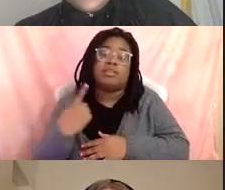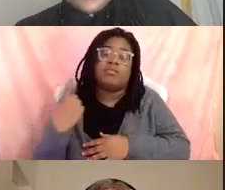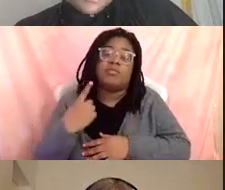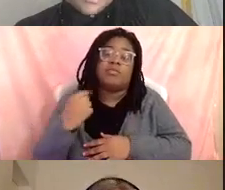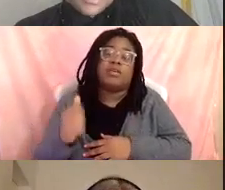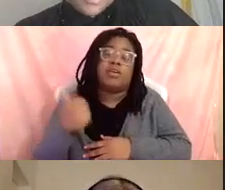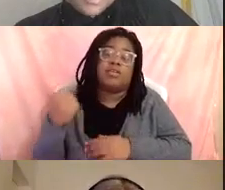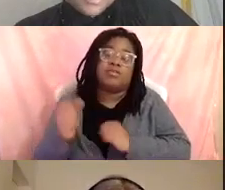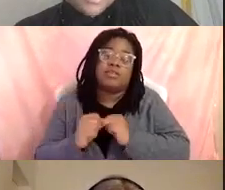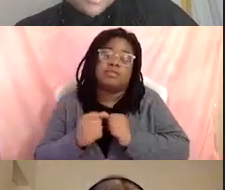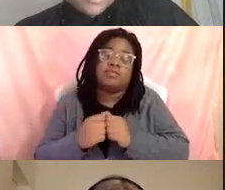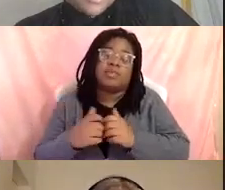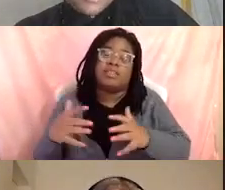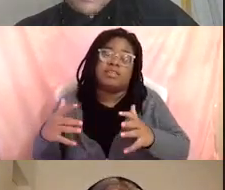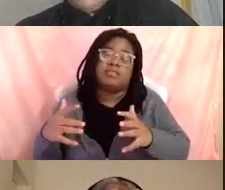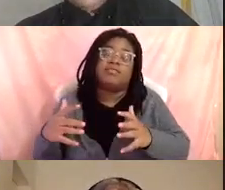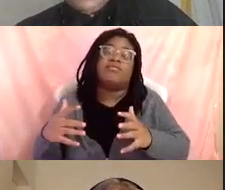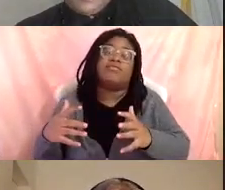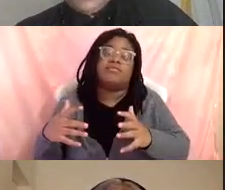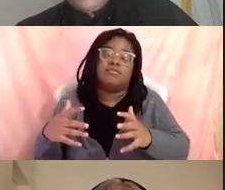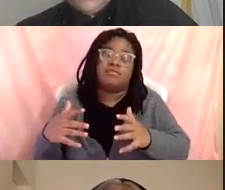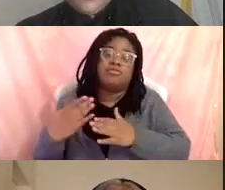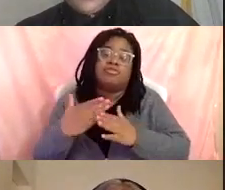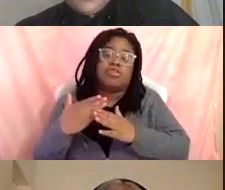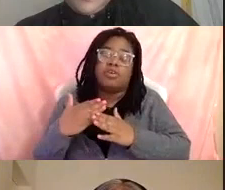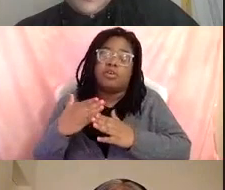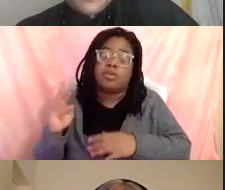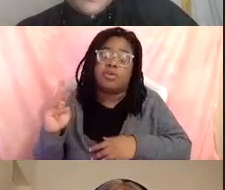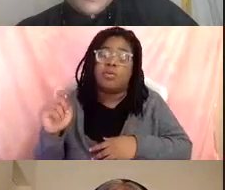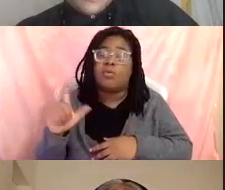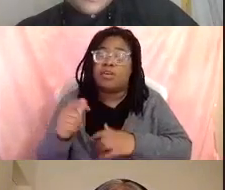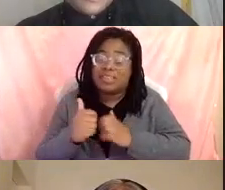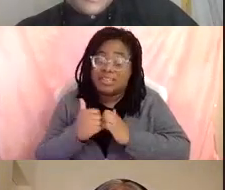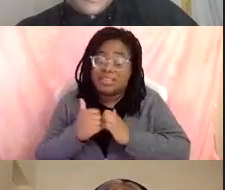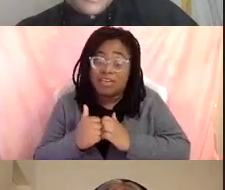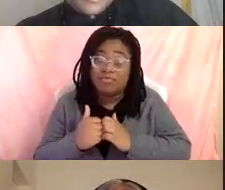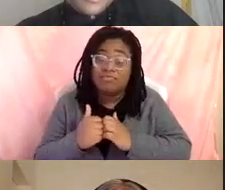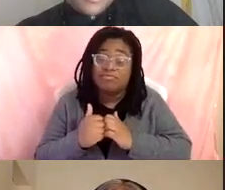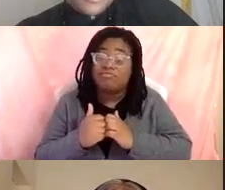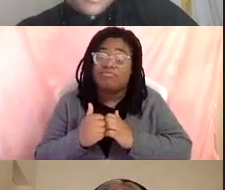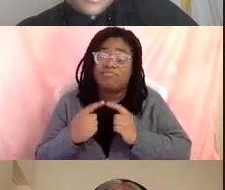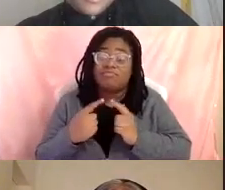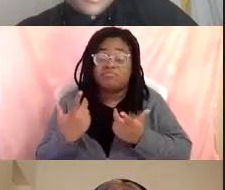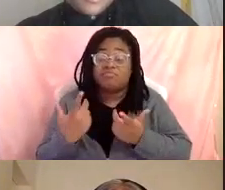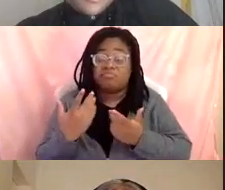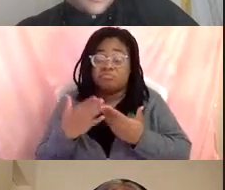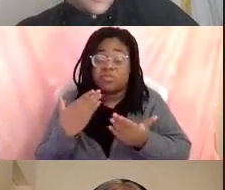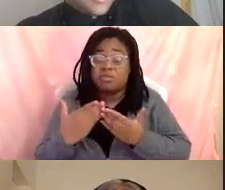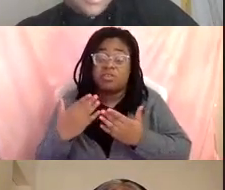else's expansiveness, a shared wall together despite the problematic.